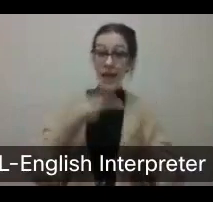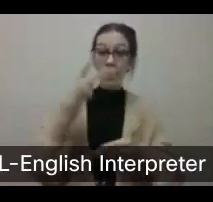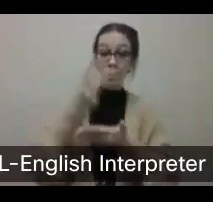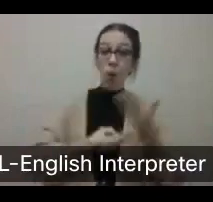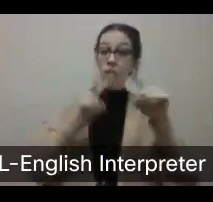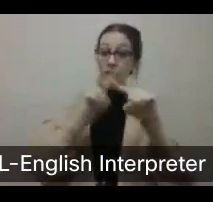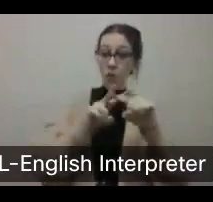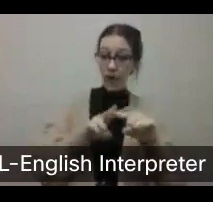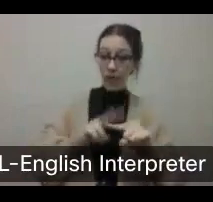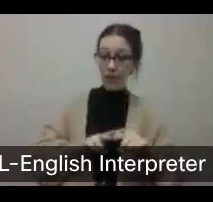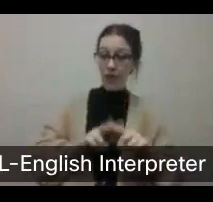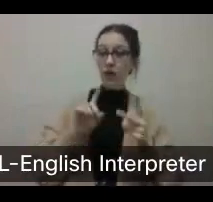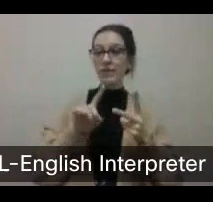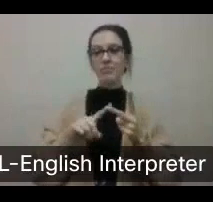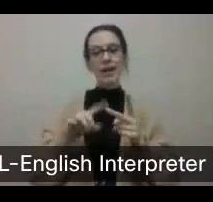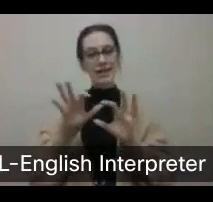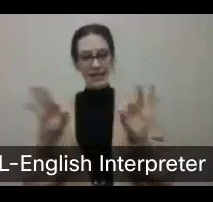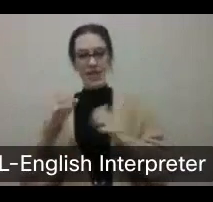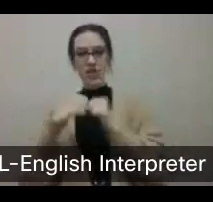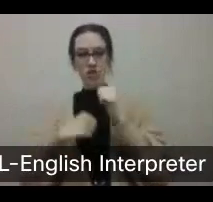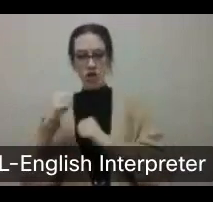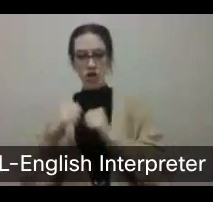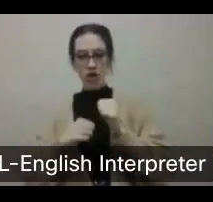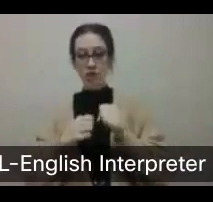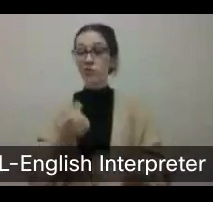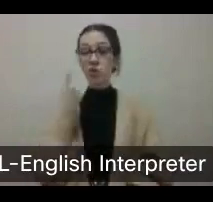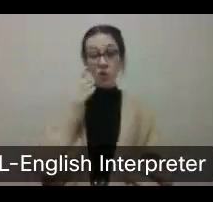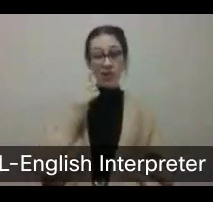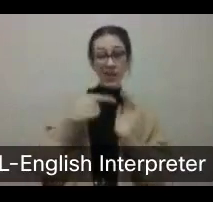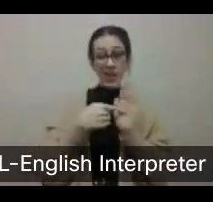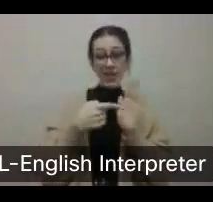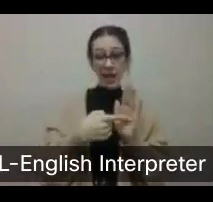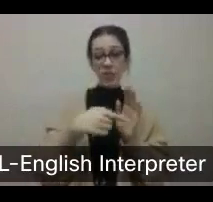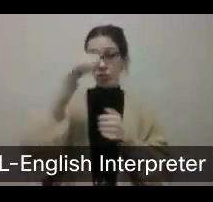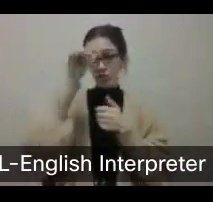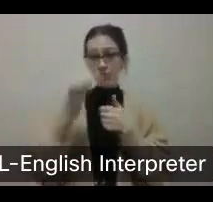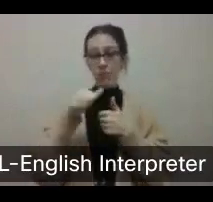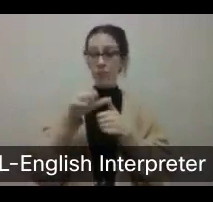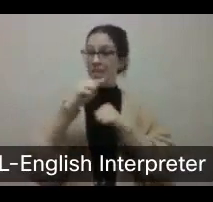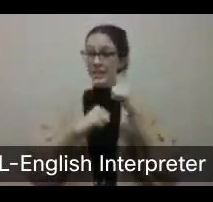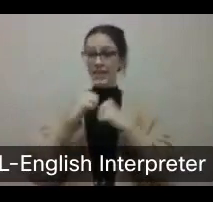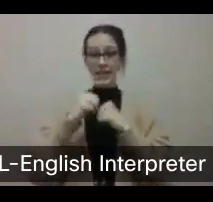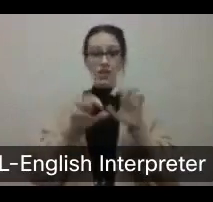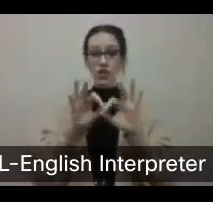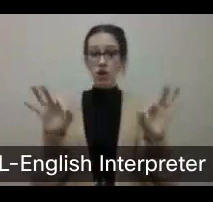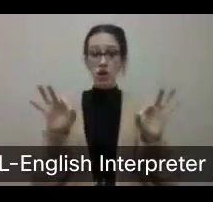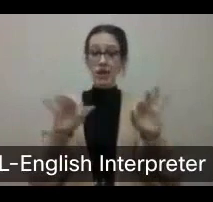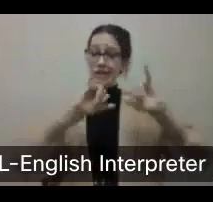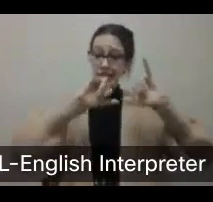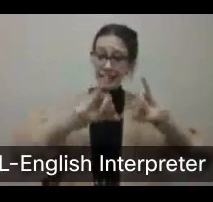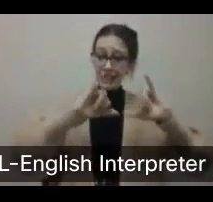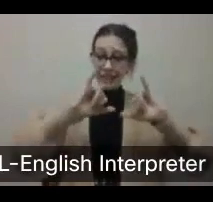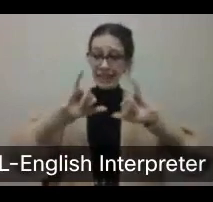vocabulary has often been simplified, the sentence structure has not been changed, and therefore it is not okay. It is not an